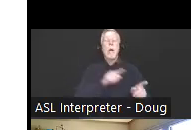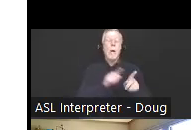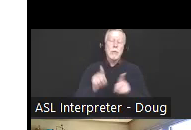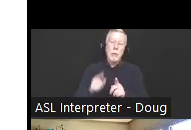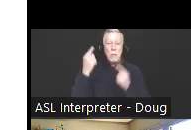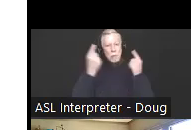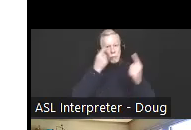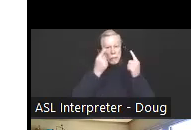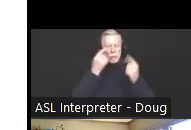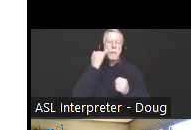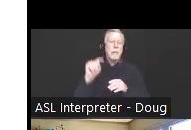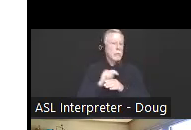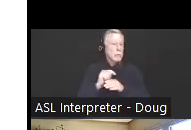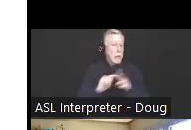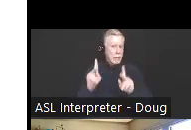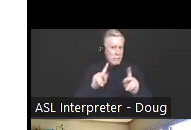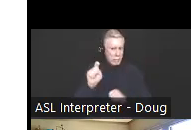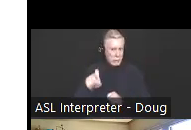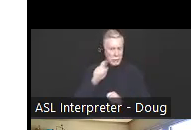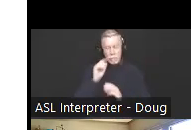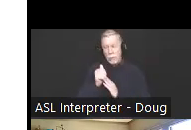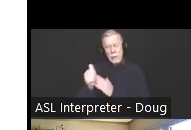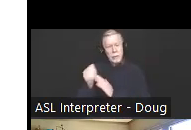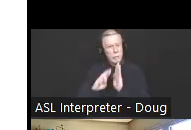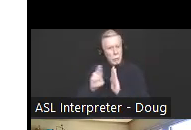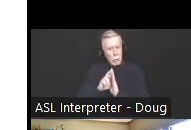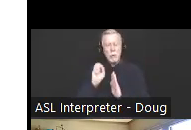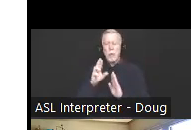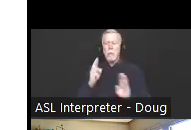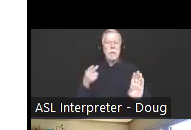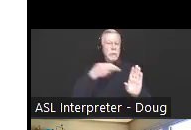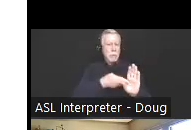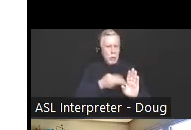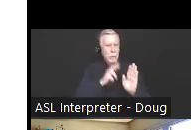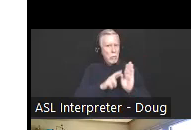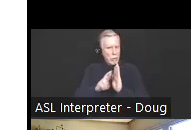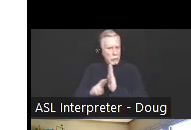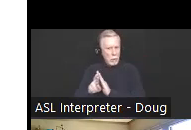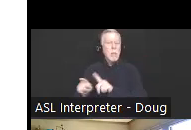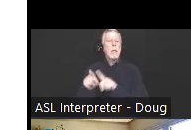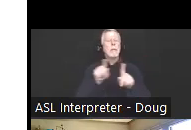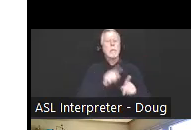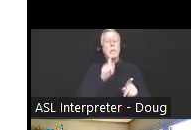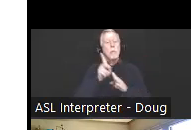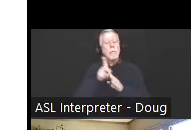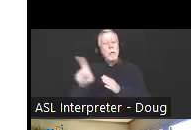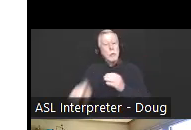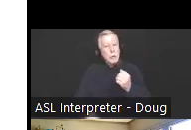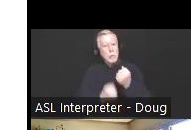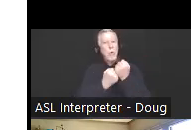people need in leadership roles or in participatory roles. There's also professional